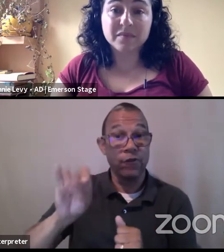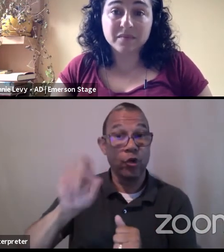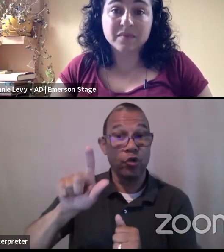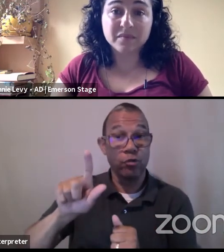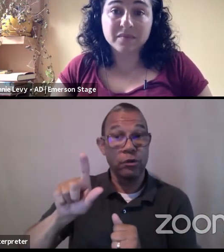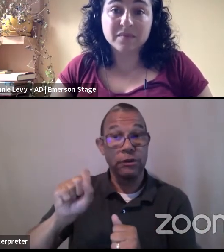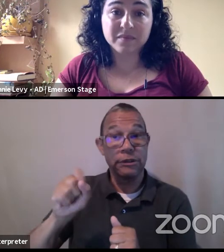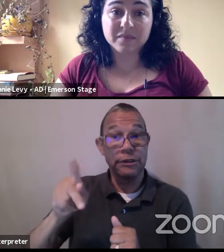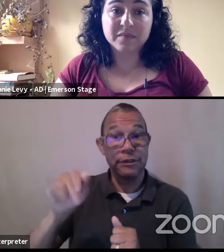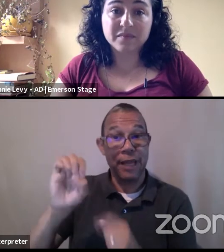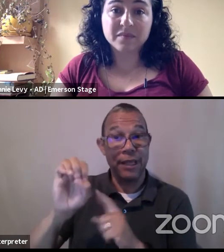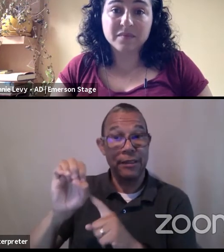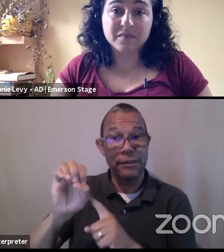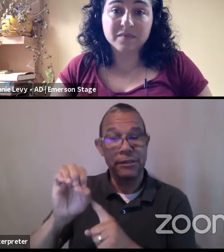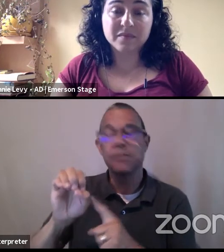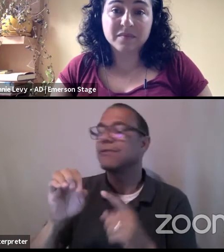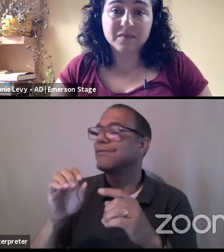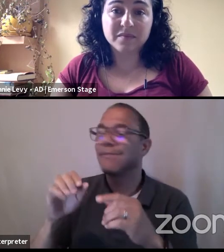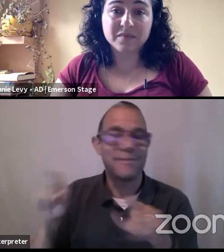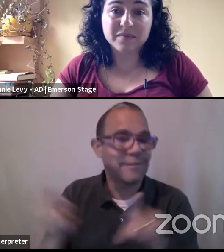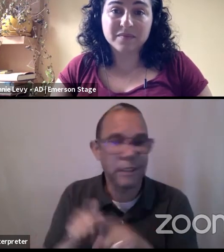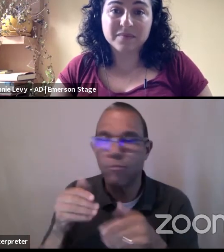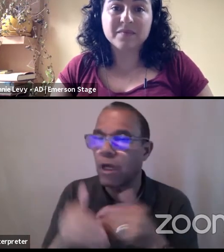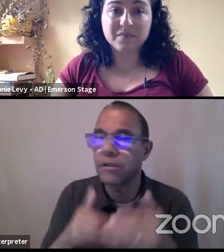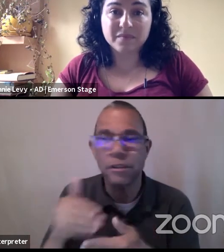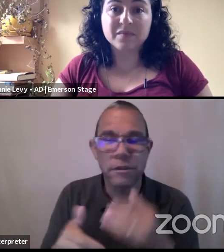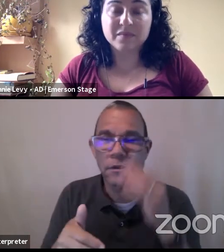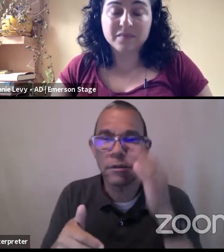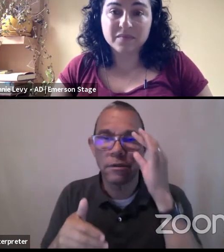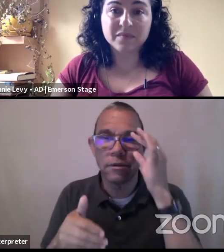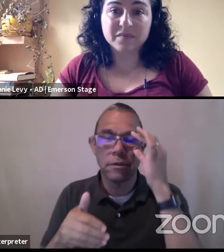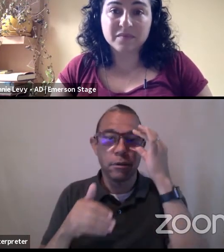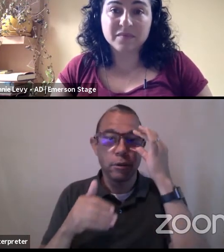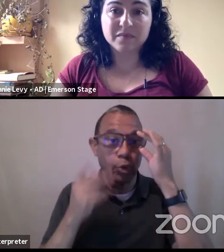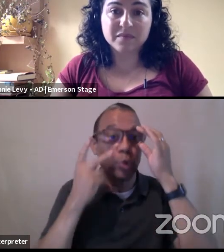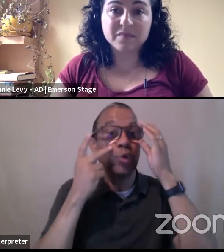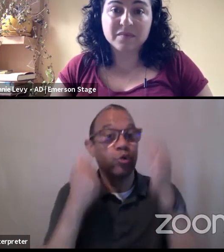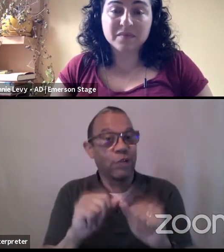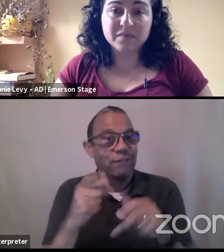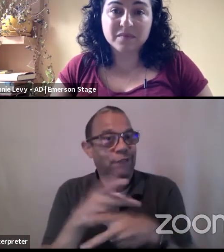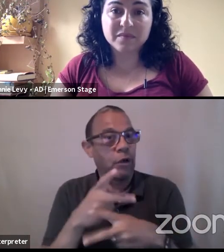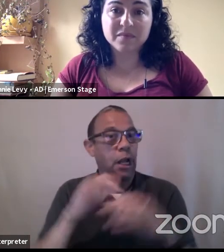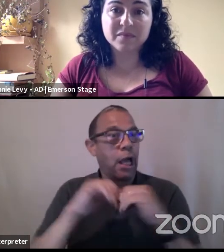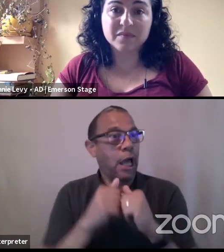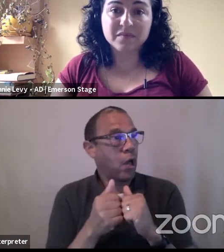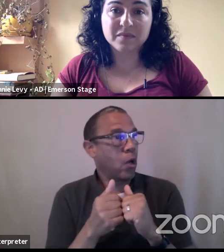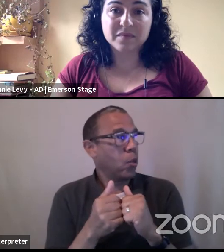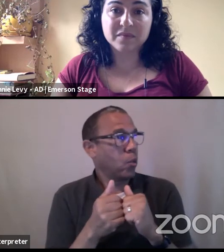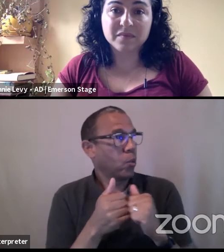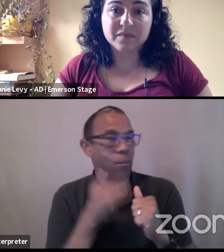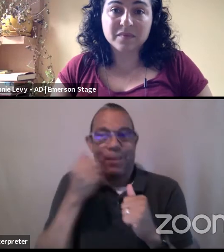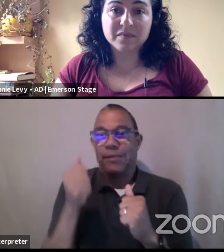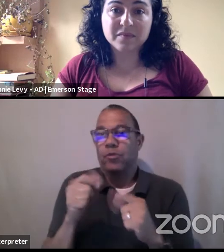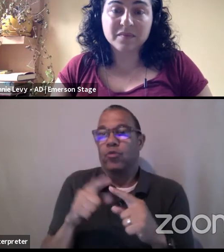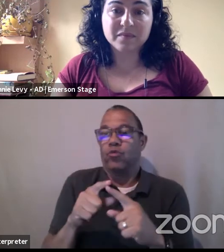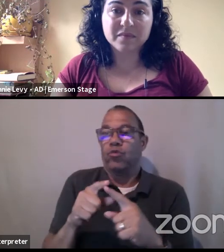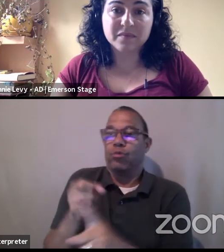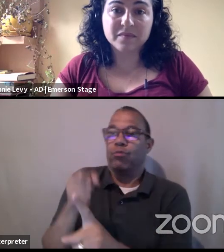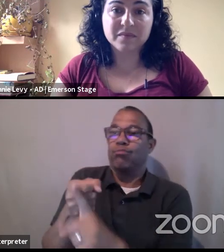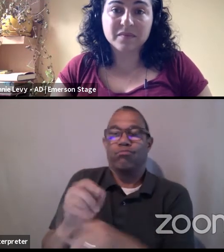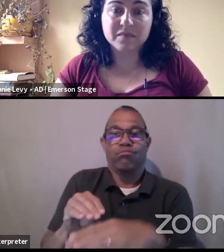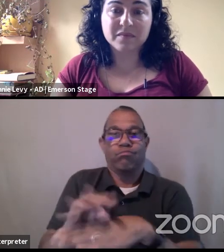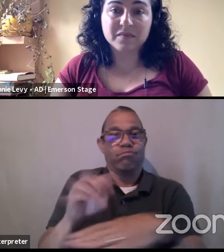come into a space, this time it's virtual space, and you try to understand what's the best way to affect